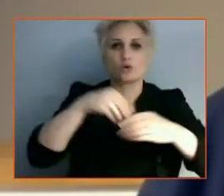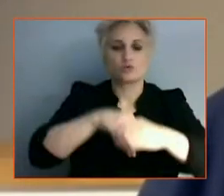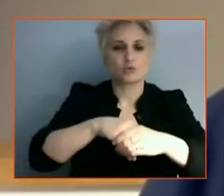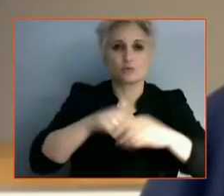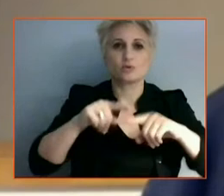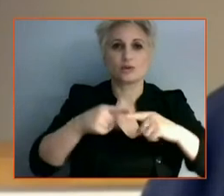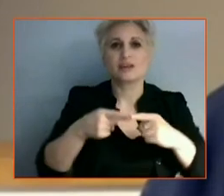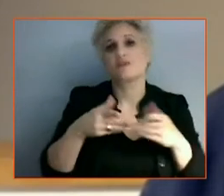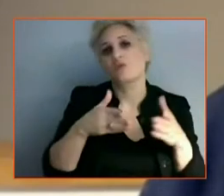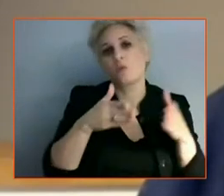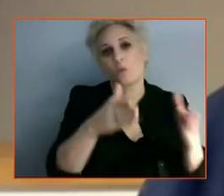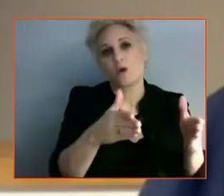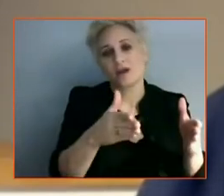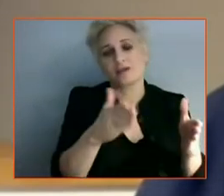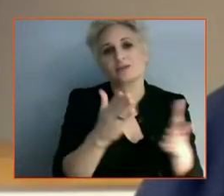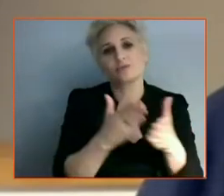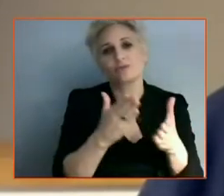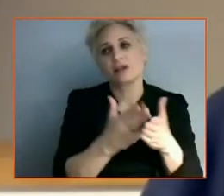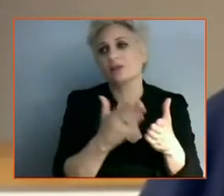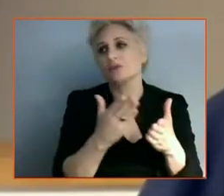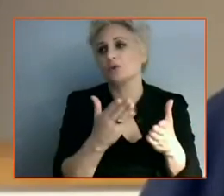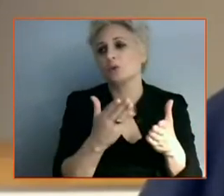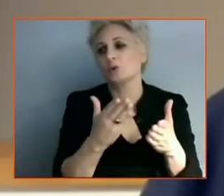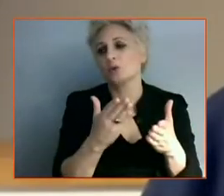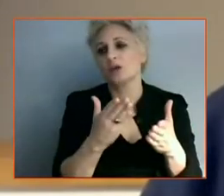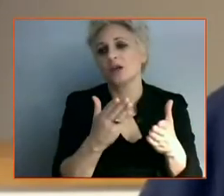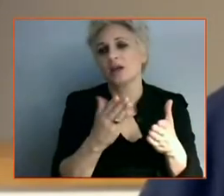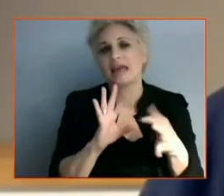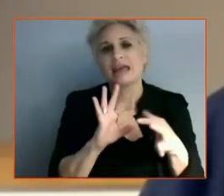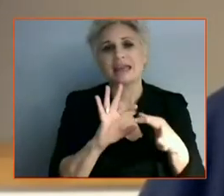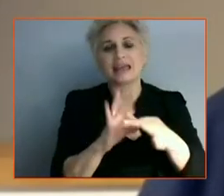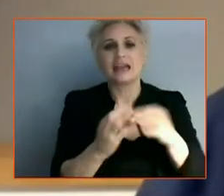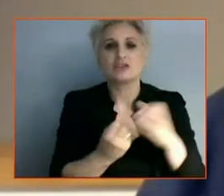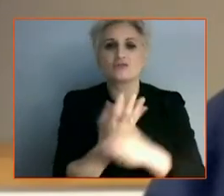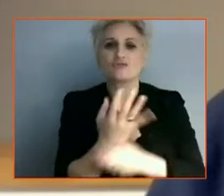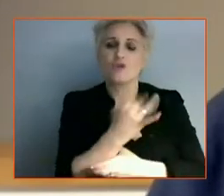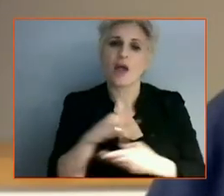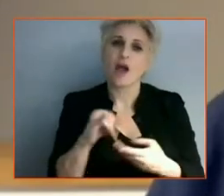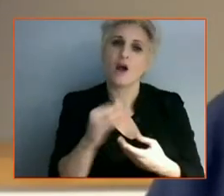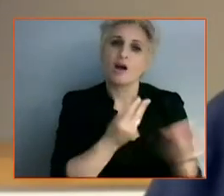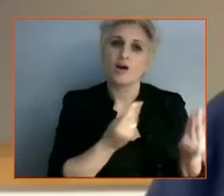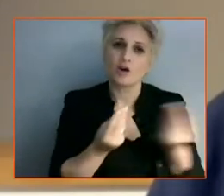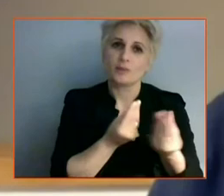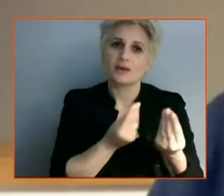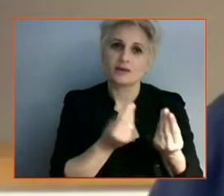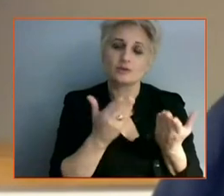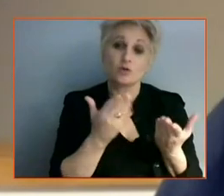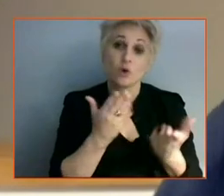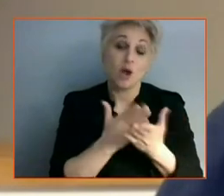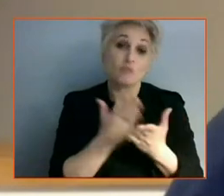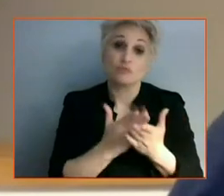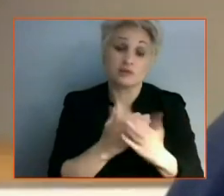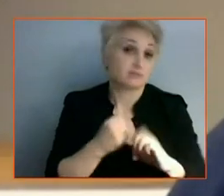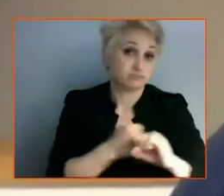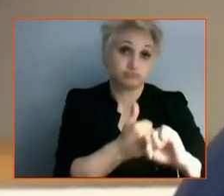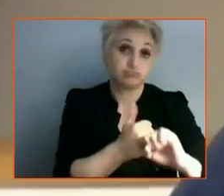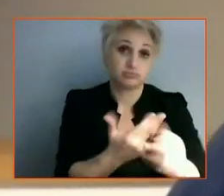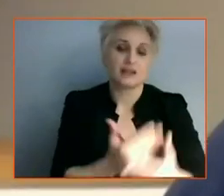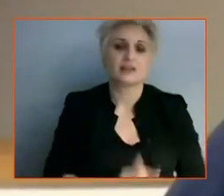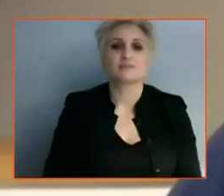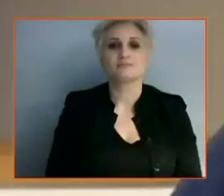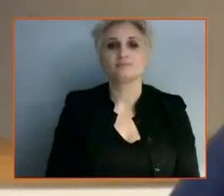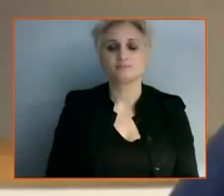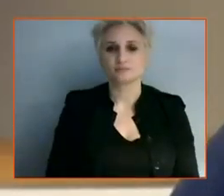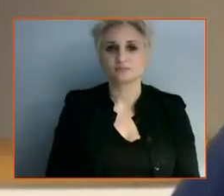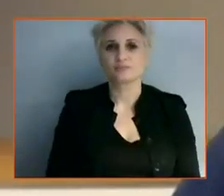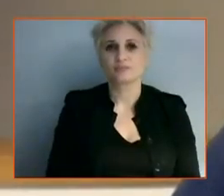ways to actually engage and grow our economy. So I'm really for that. Okay.